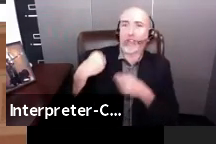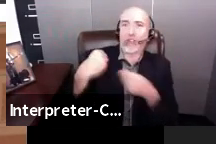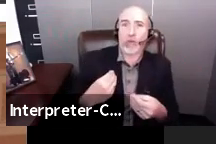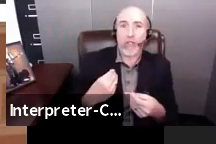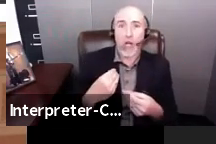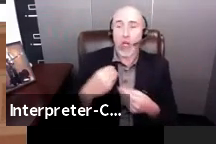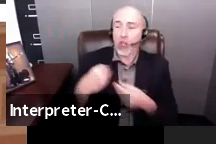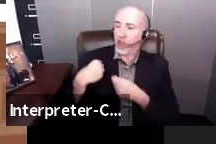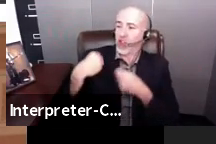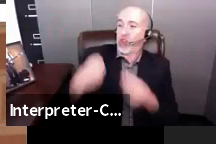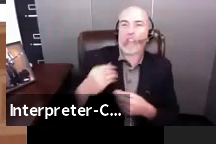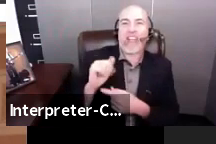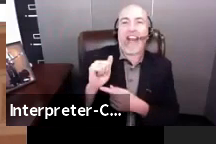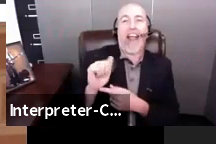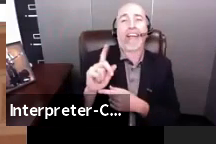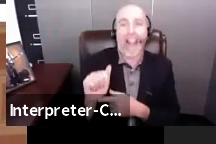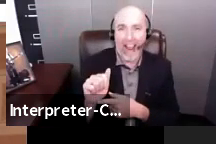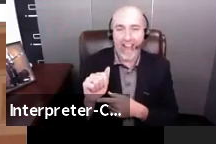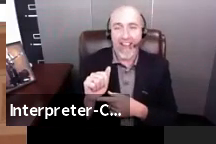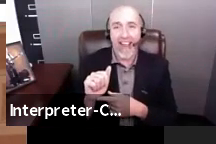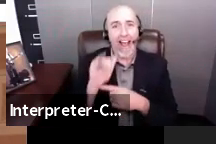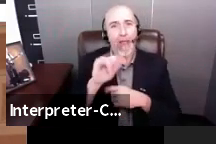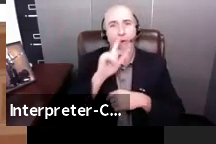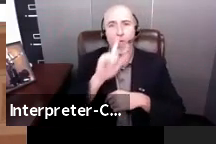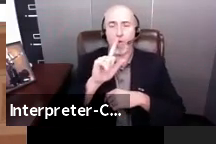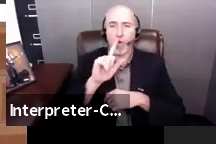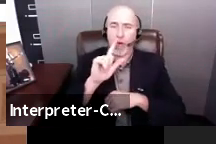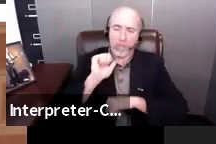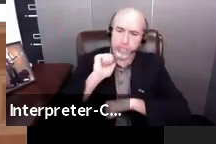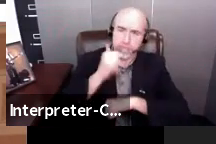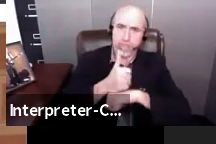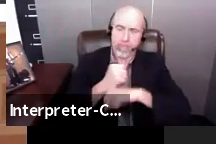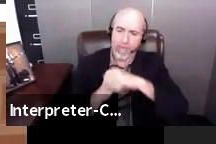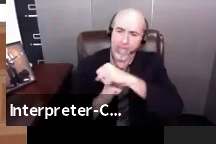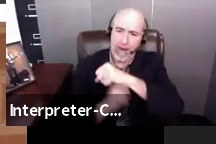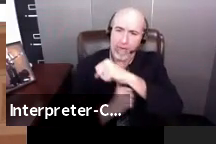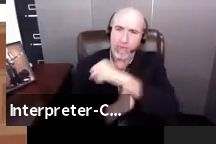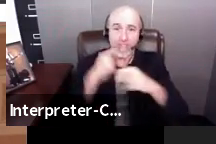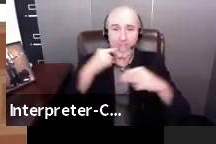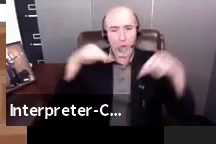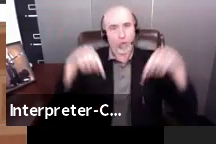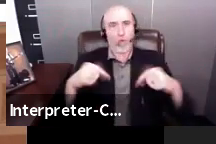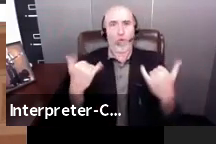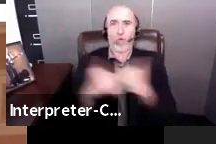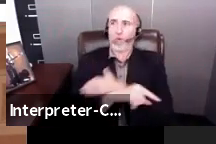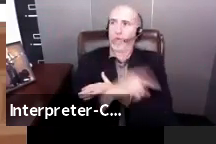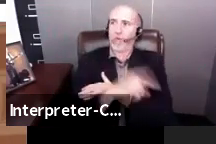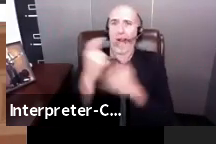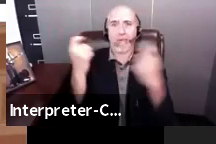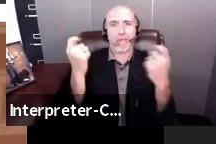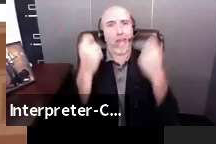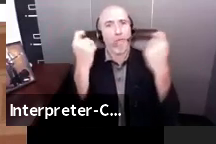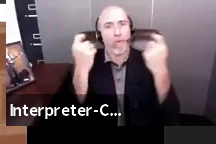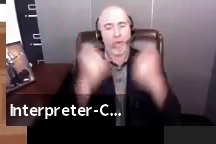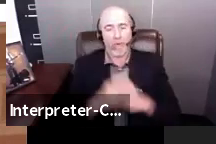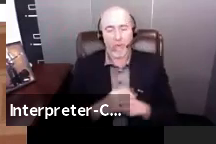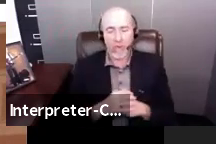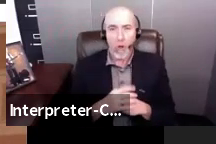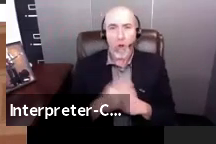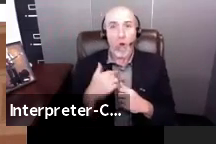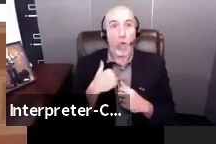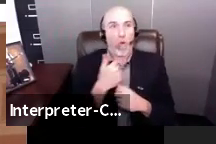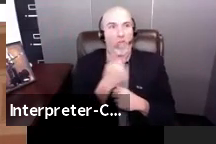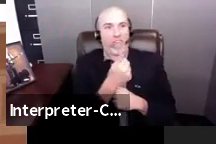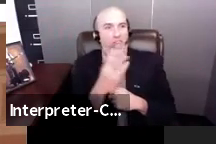ADA, and that laid the groundwork for this celebration today. People we have already heard from, like